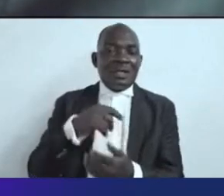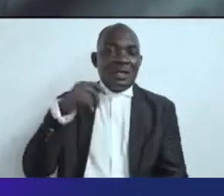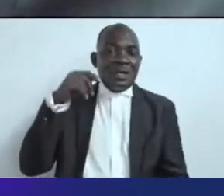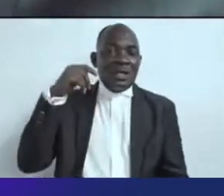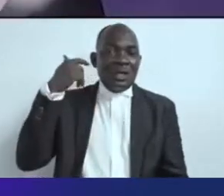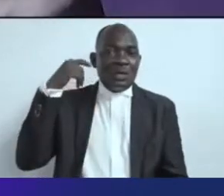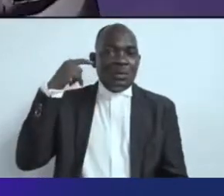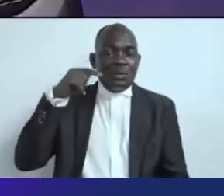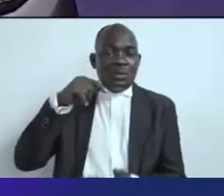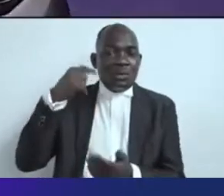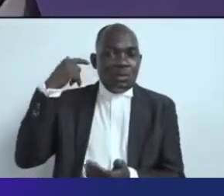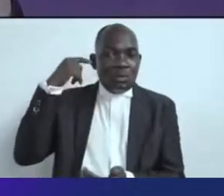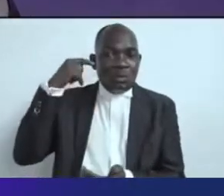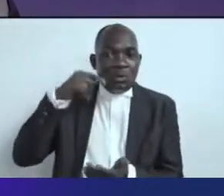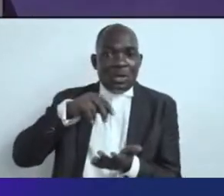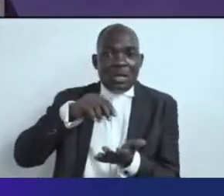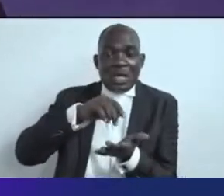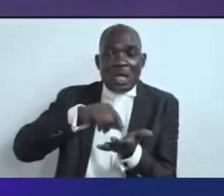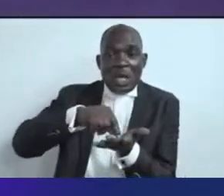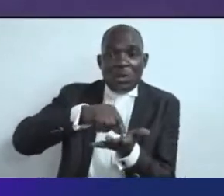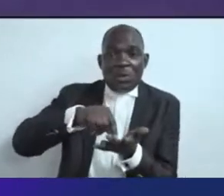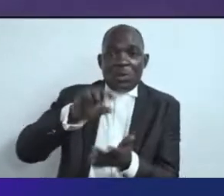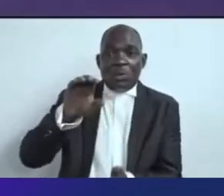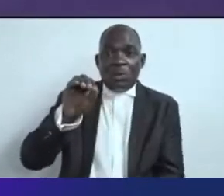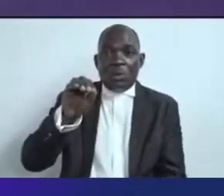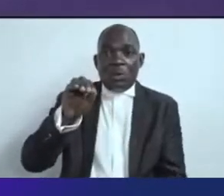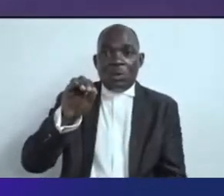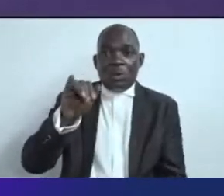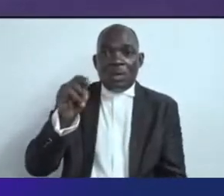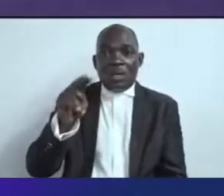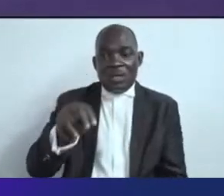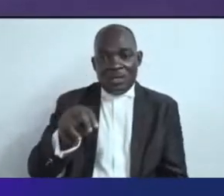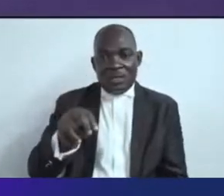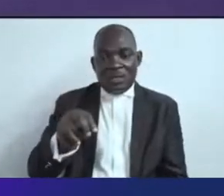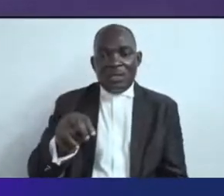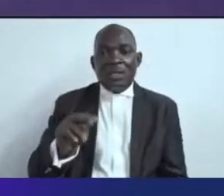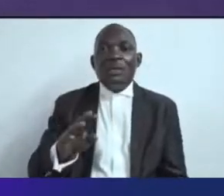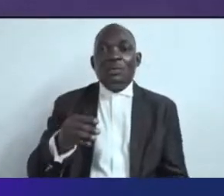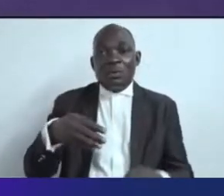We'll give you the opportunity to take pictures, just very briefly.